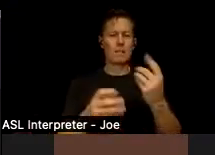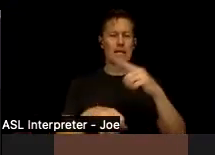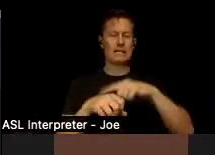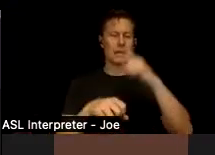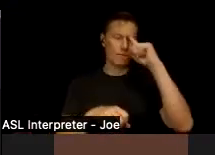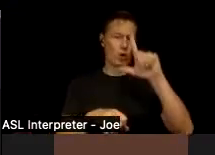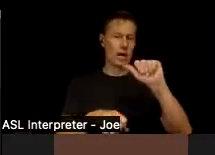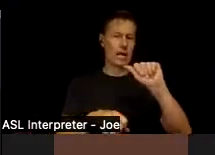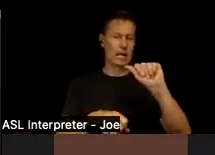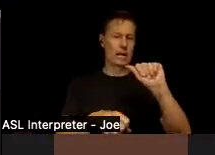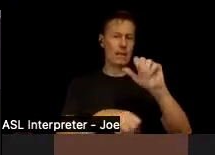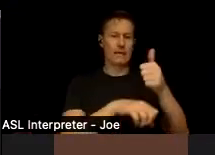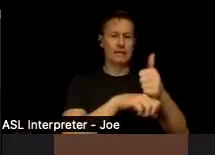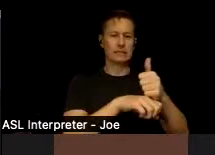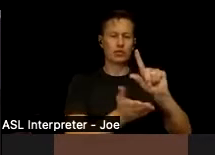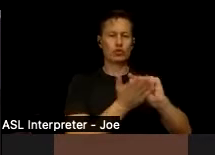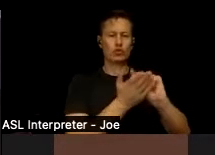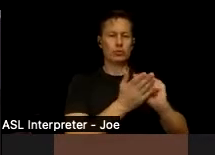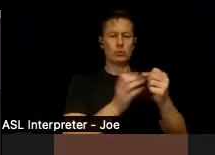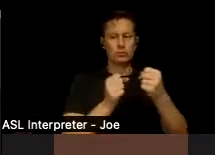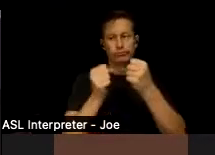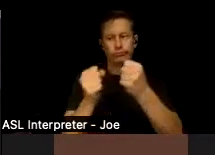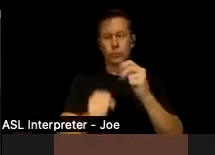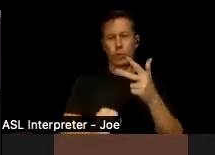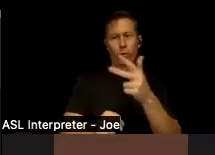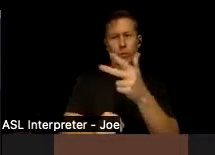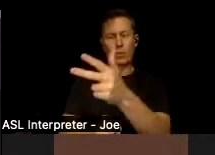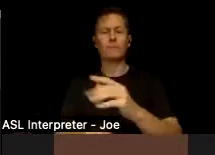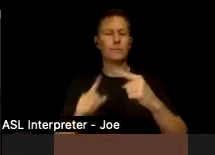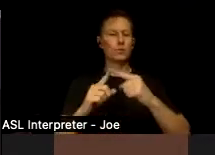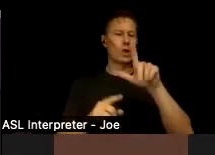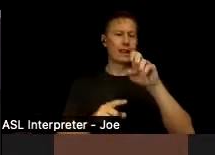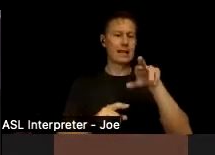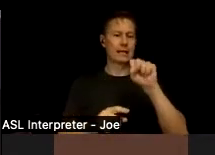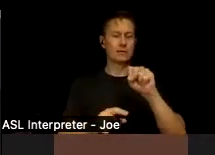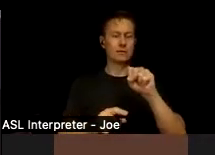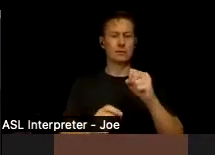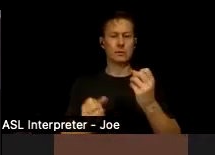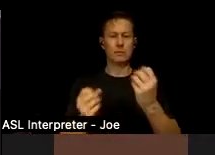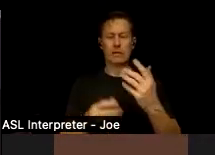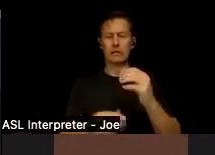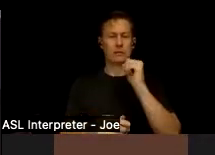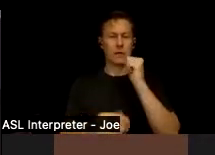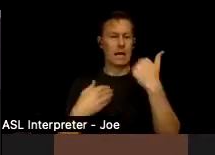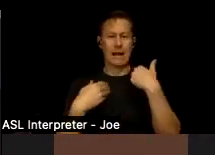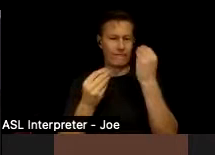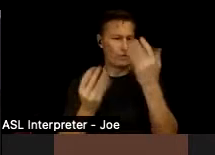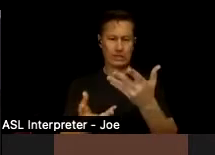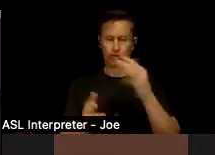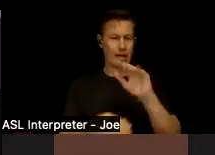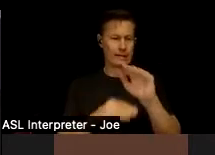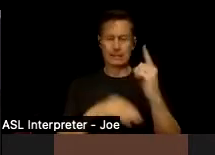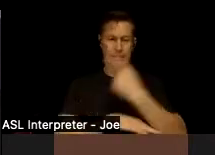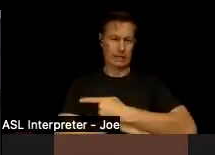news media to make it all the way to Landers. So we were kind of all in the blind working that day.